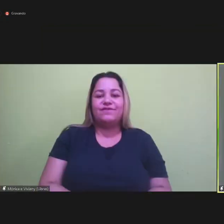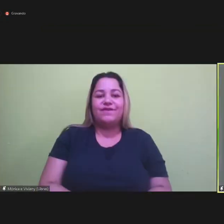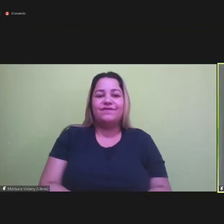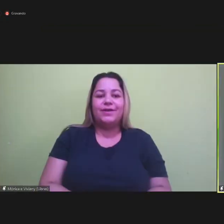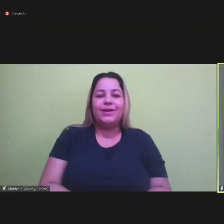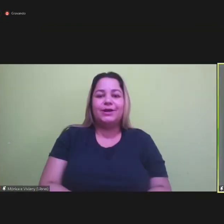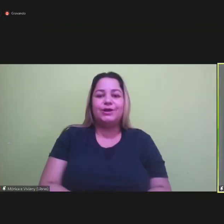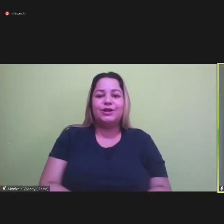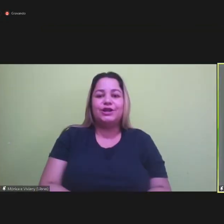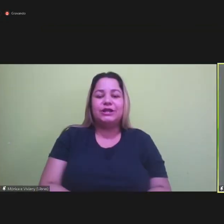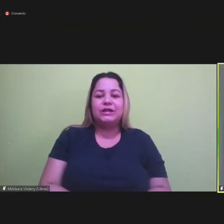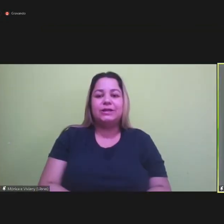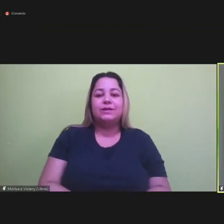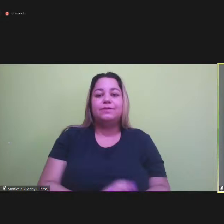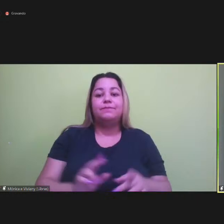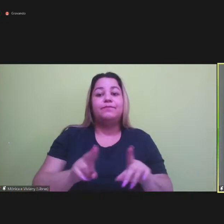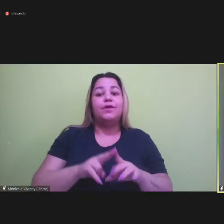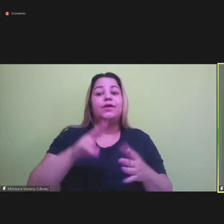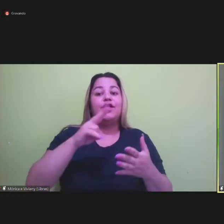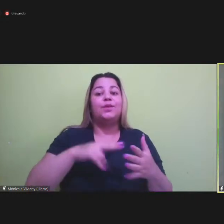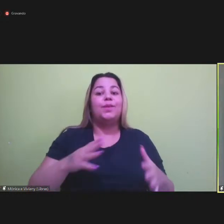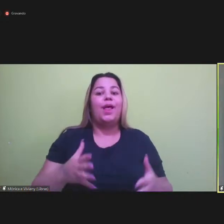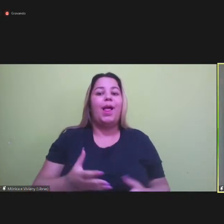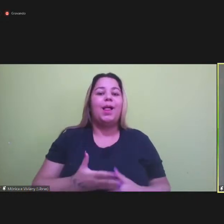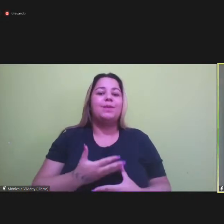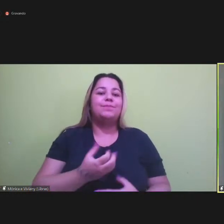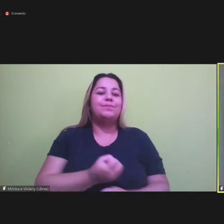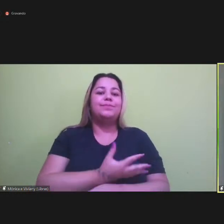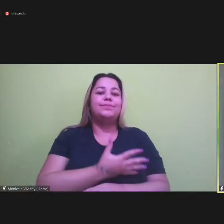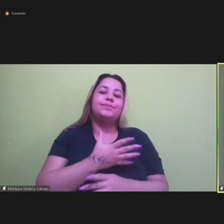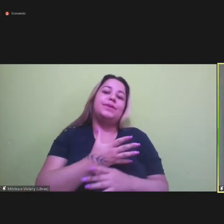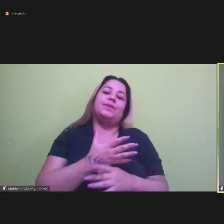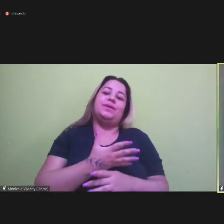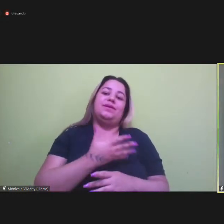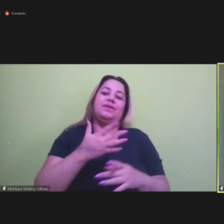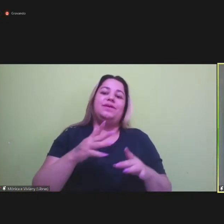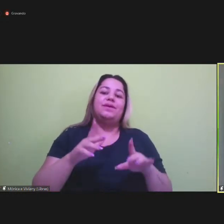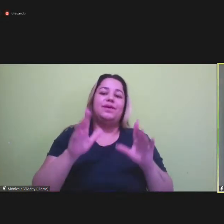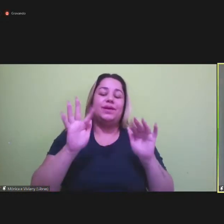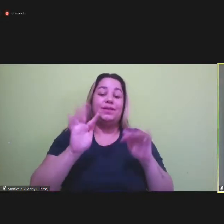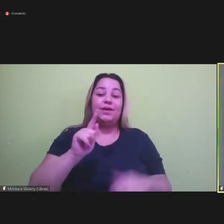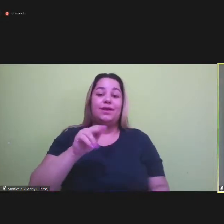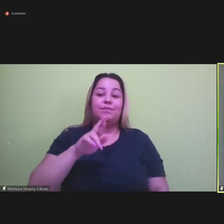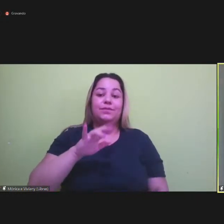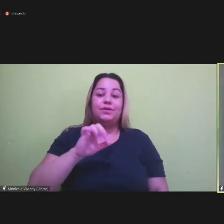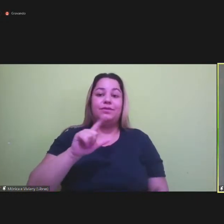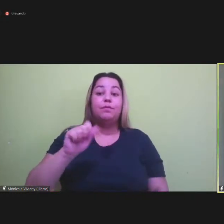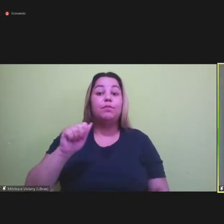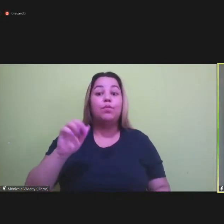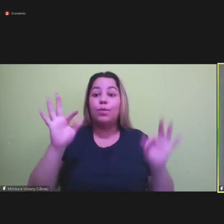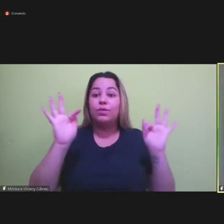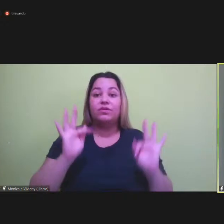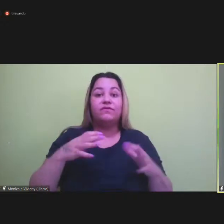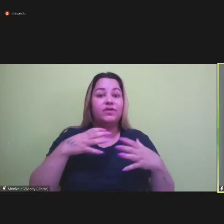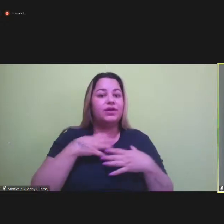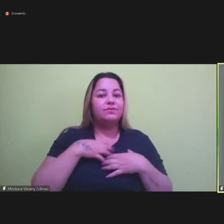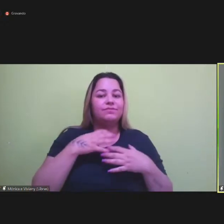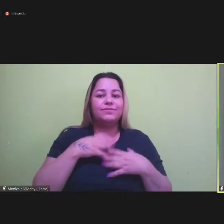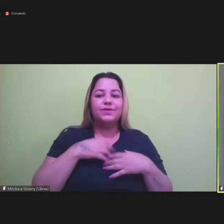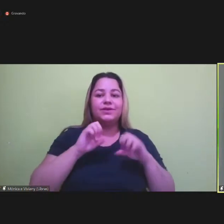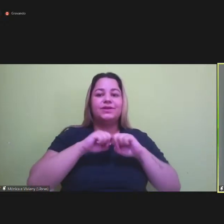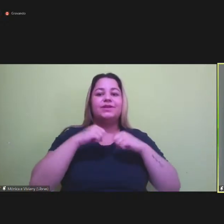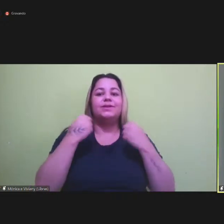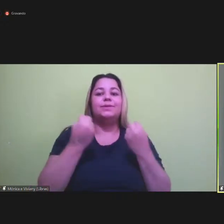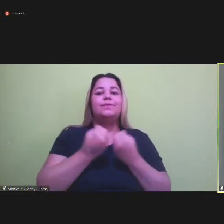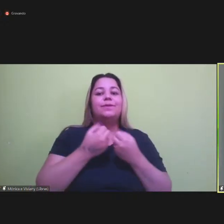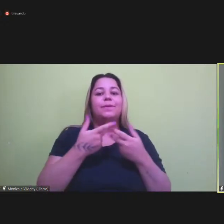Hello, thank you for you all. I think we all notice how Gabriela is happy. She's very happy here with